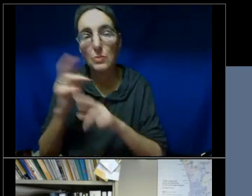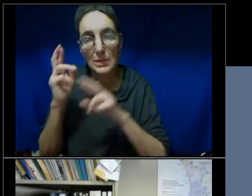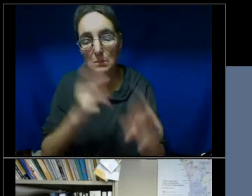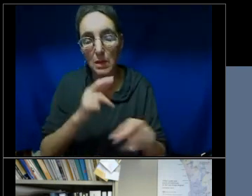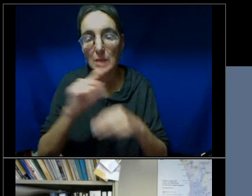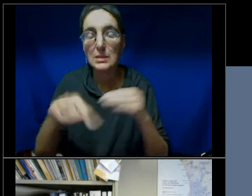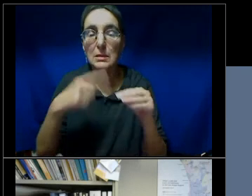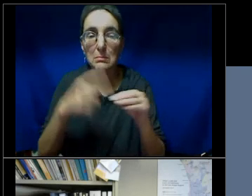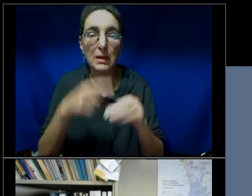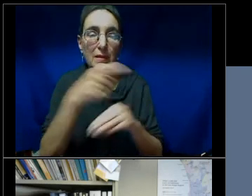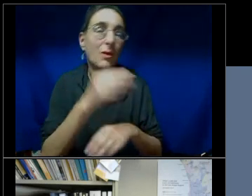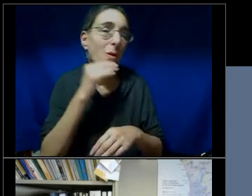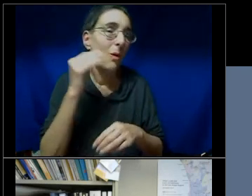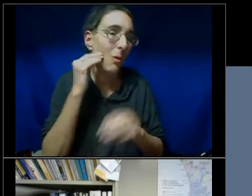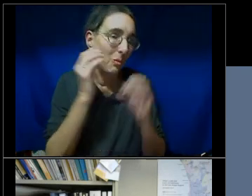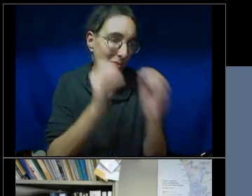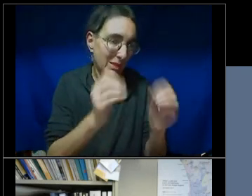Caltrans District 4.